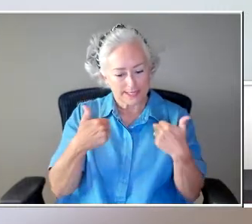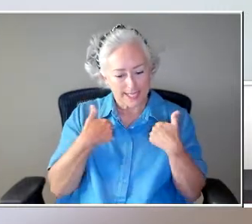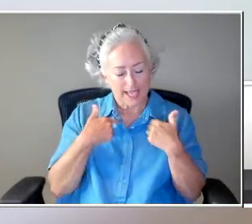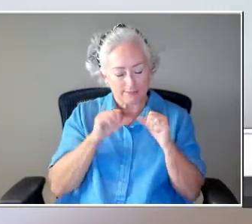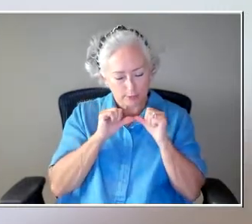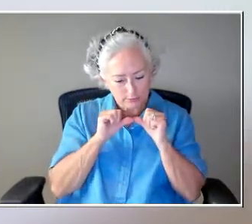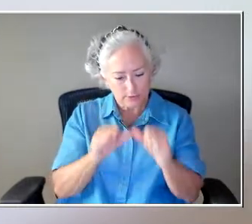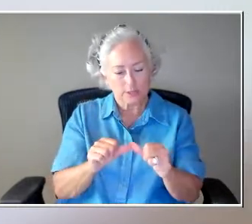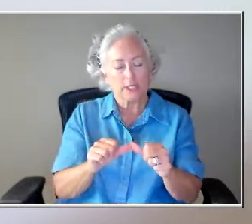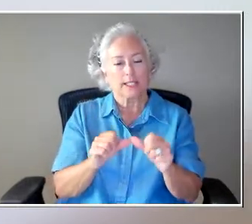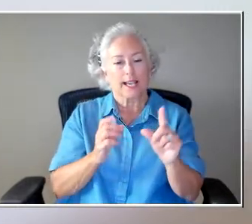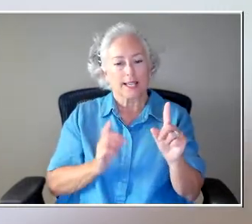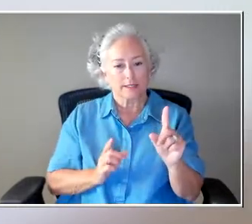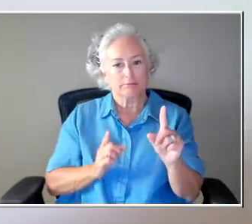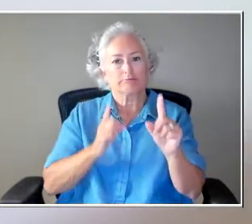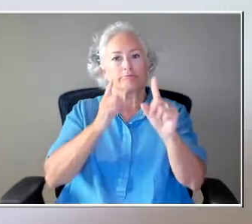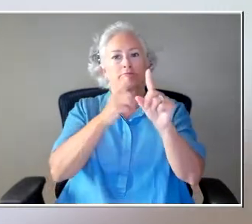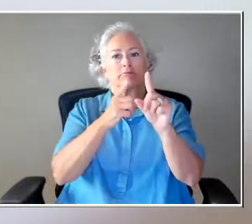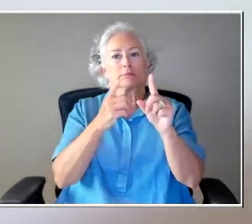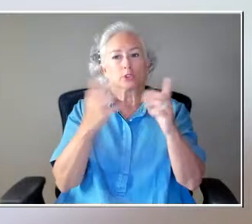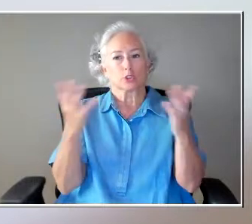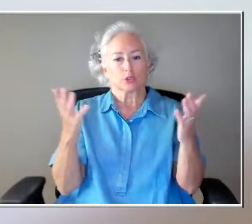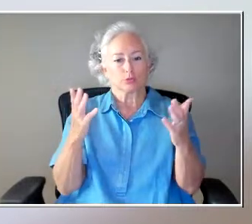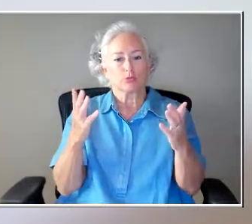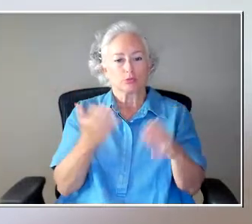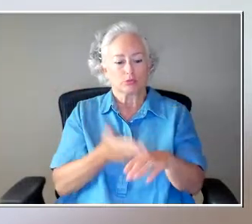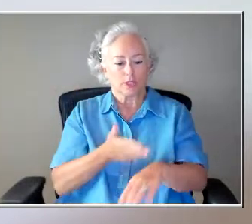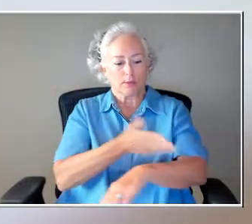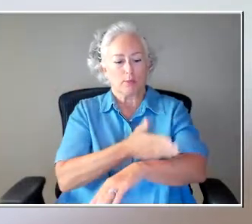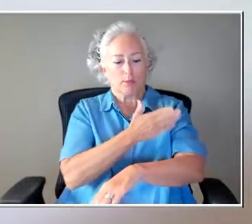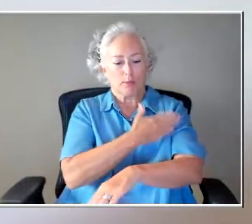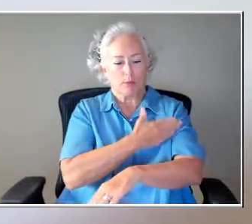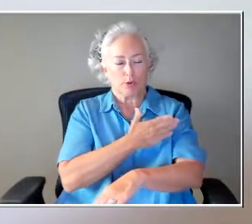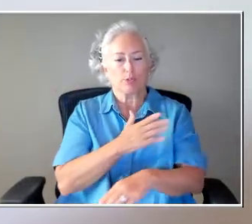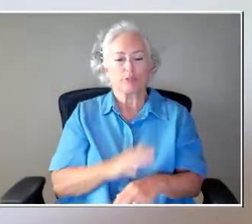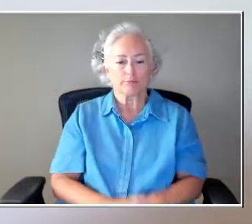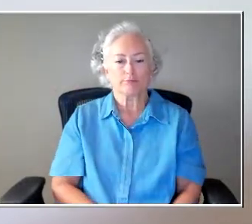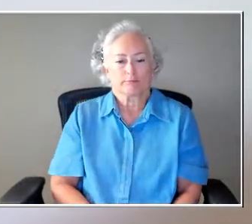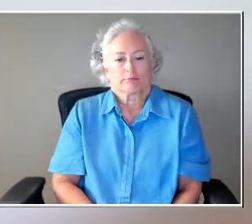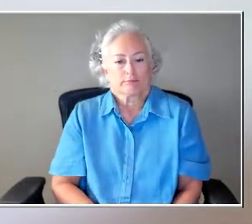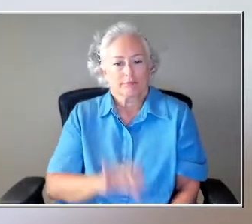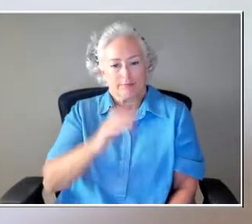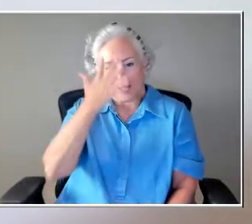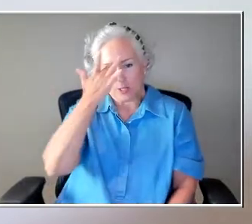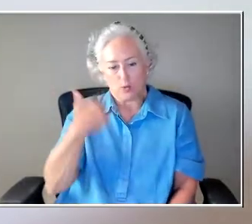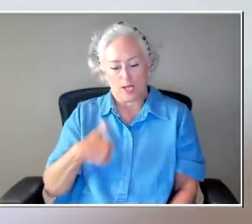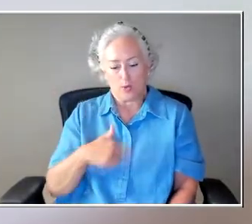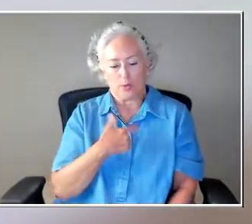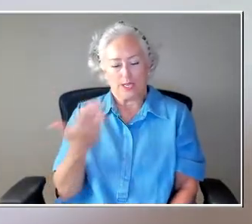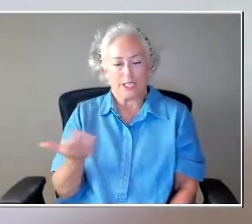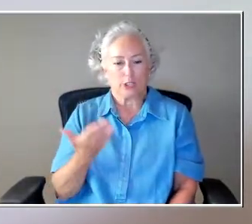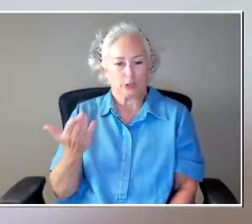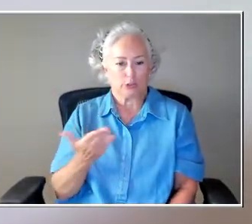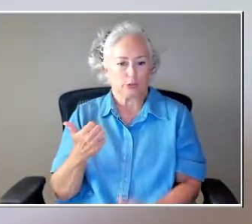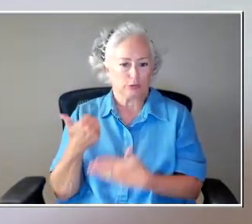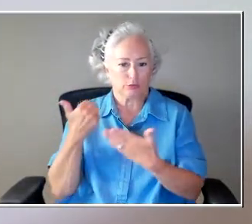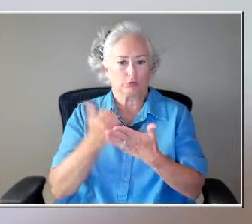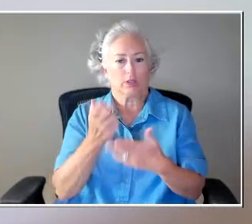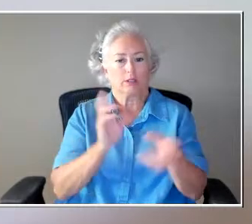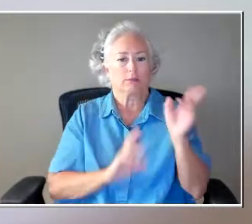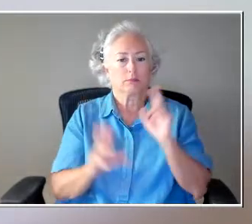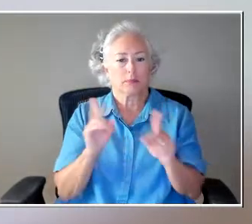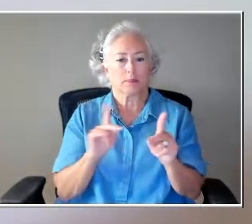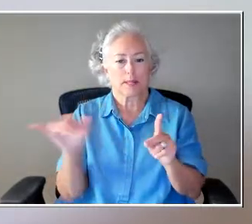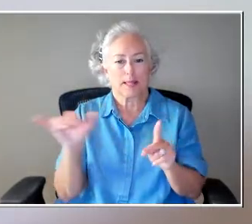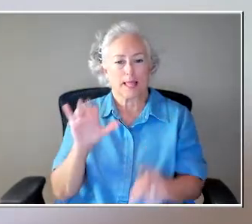you want to be. And ultimately, that's what our team's here for, is just to help people like Cohen get back to what they